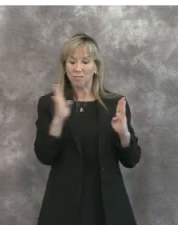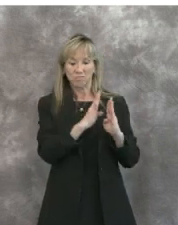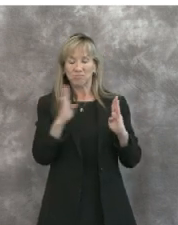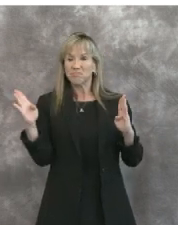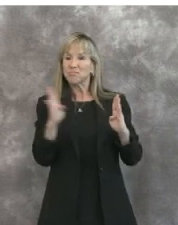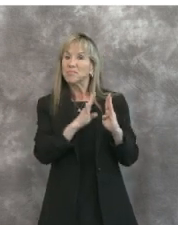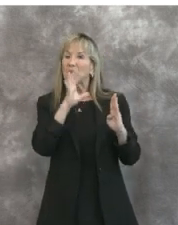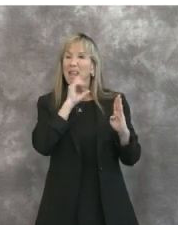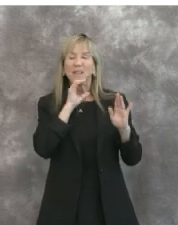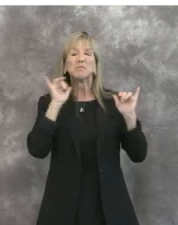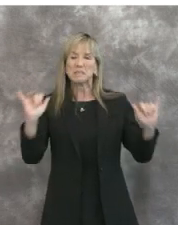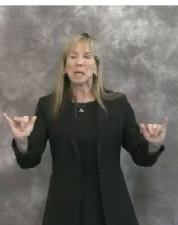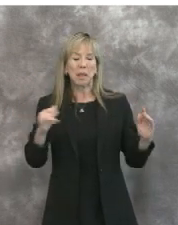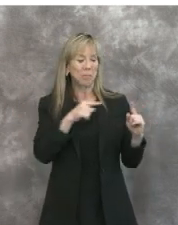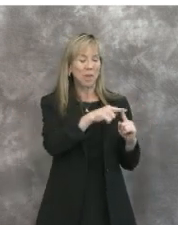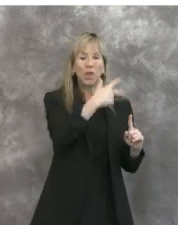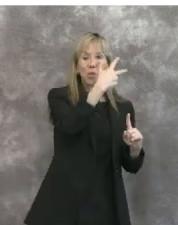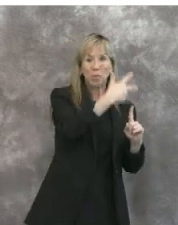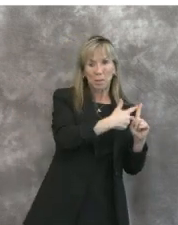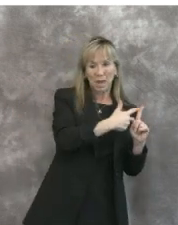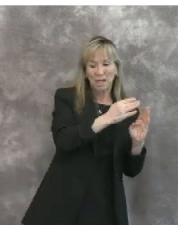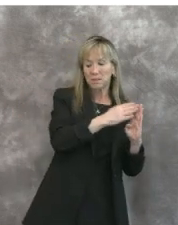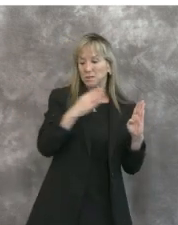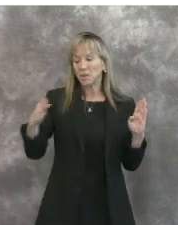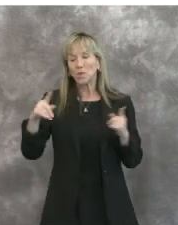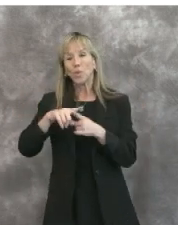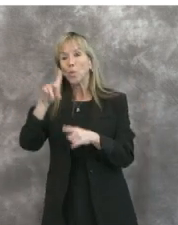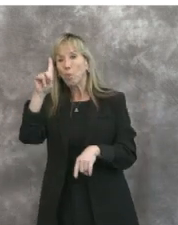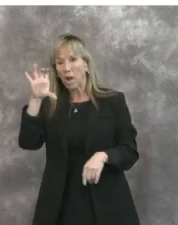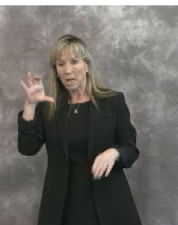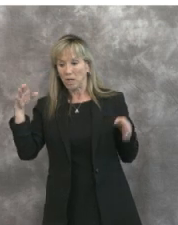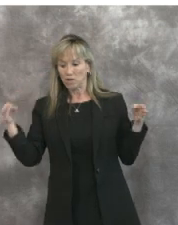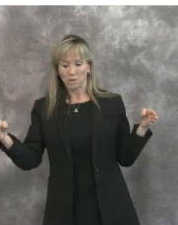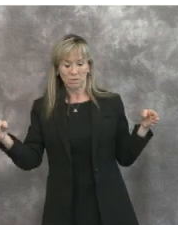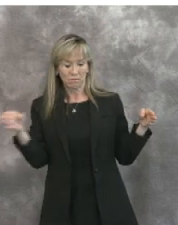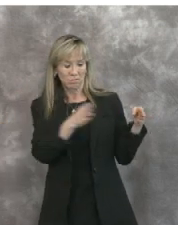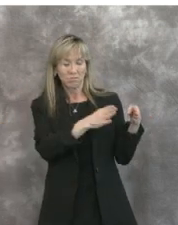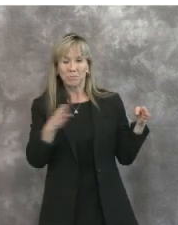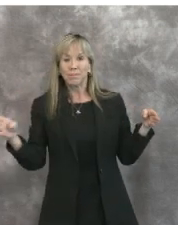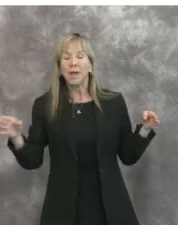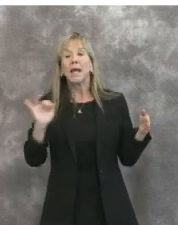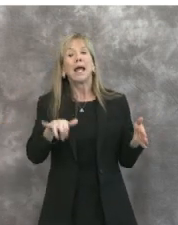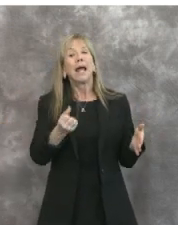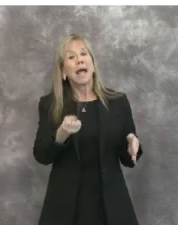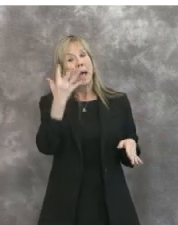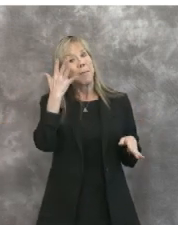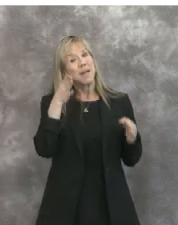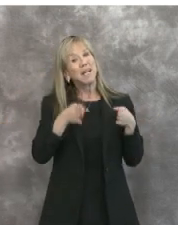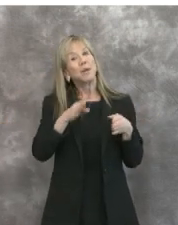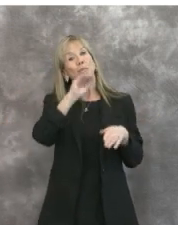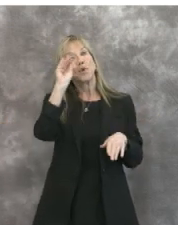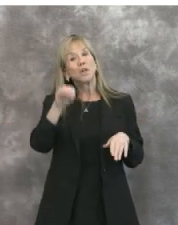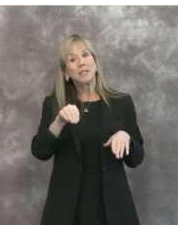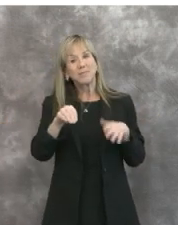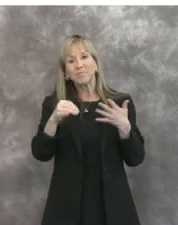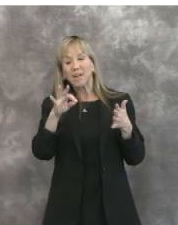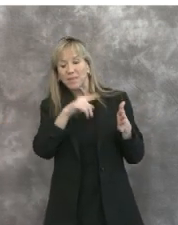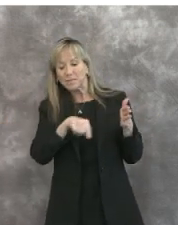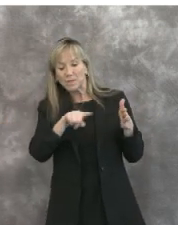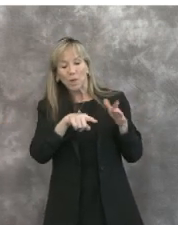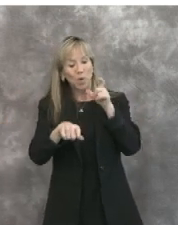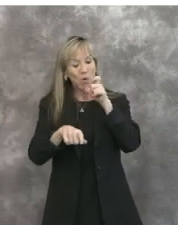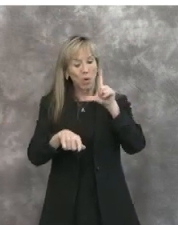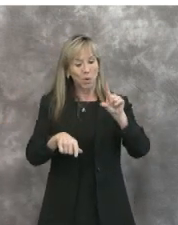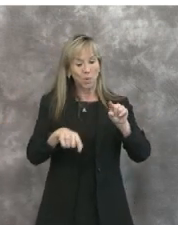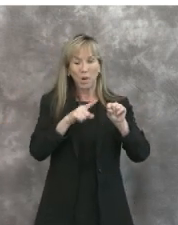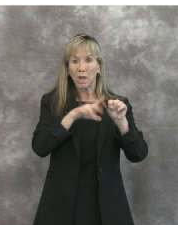range does not change from 3 months of age to 100 years of age. The percentage of individuals 20 to 49 years